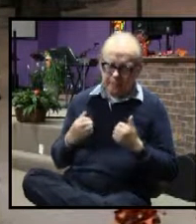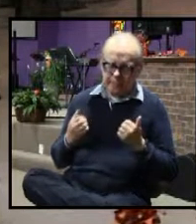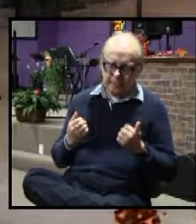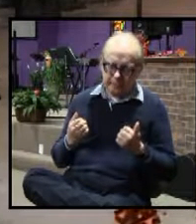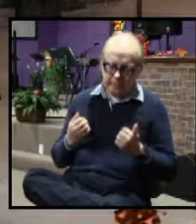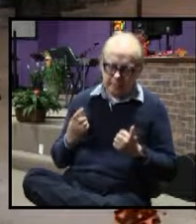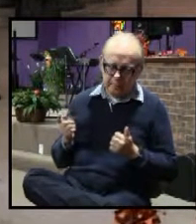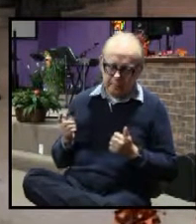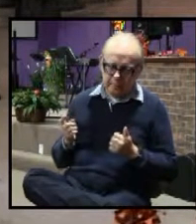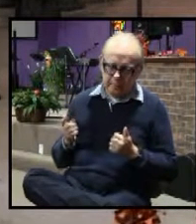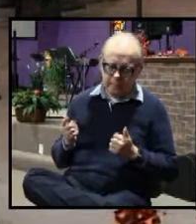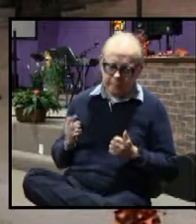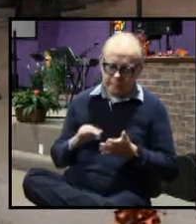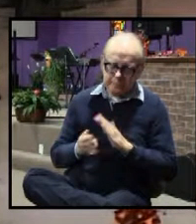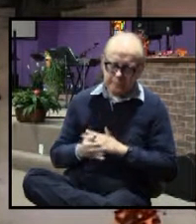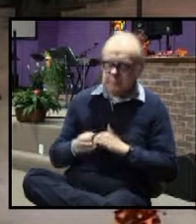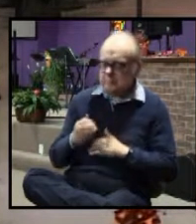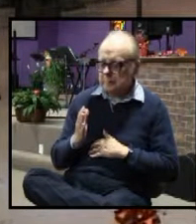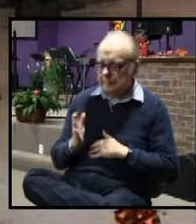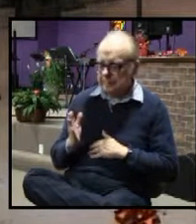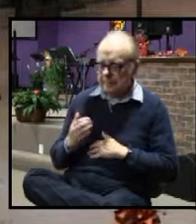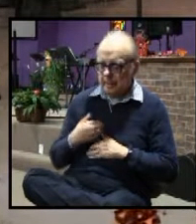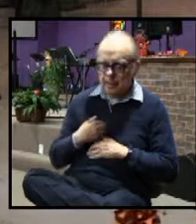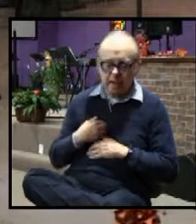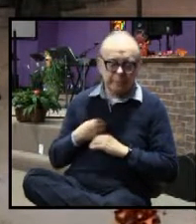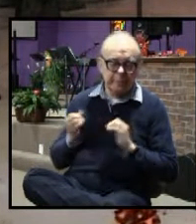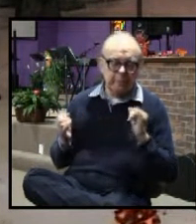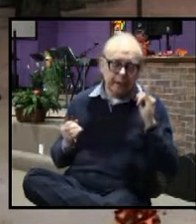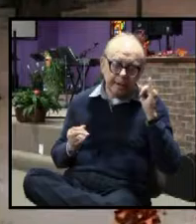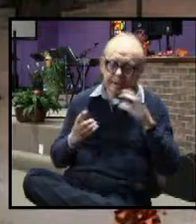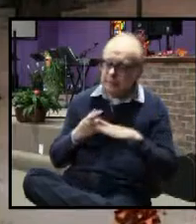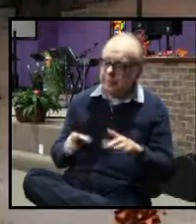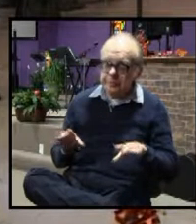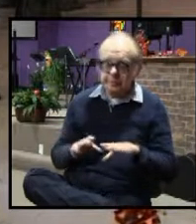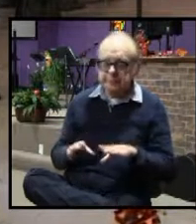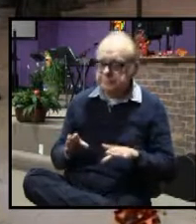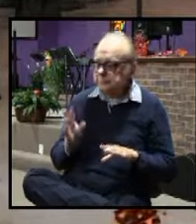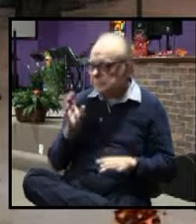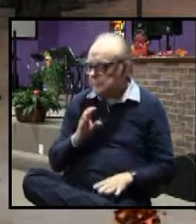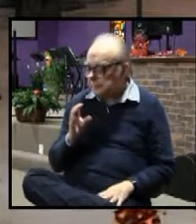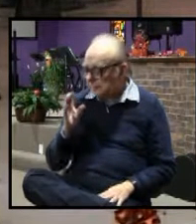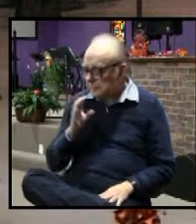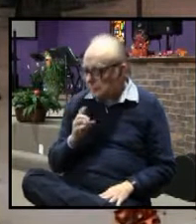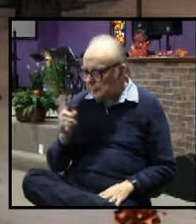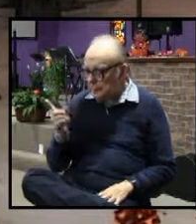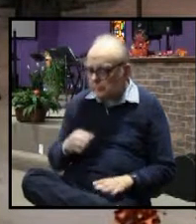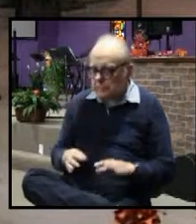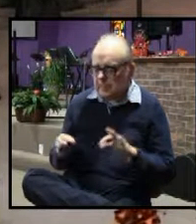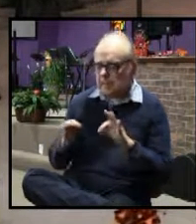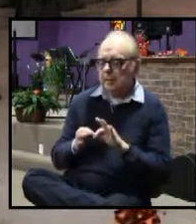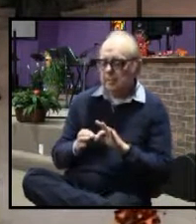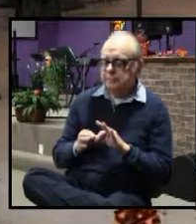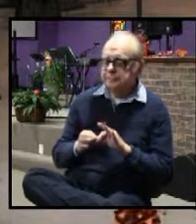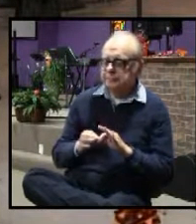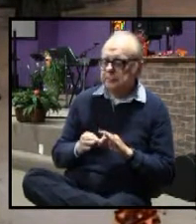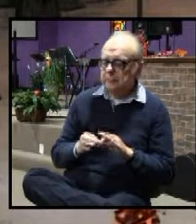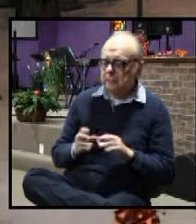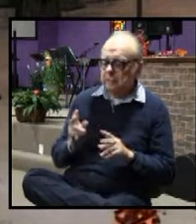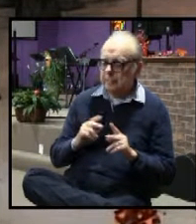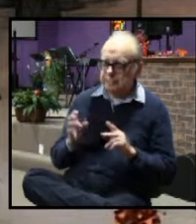their life. For those here this morning, God, that have no idea what they're doing. They're looking for that significance.